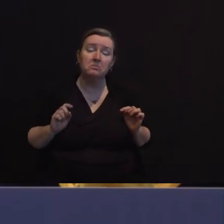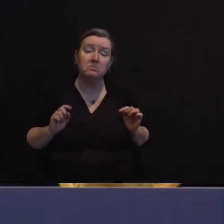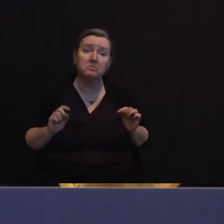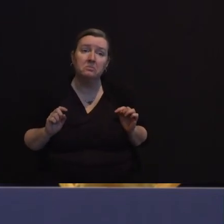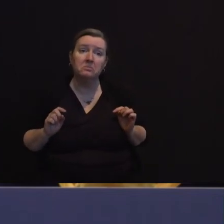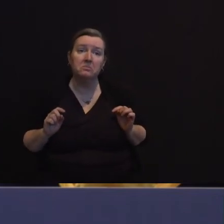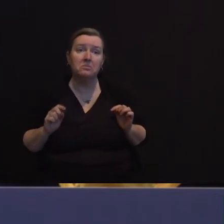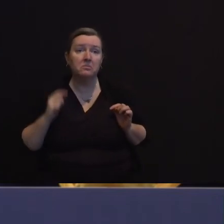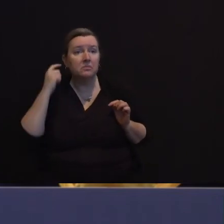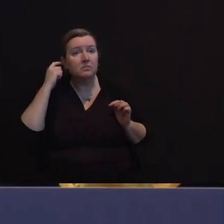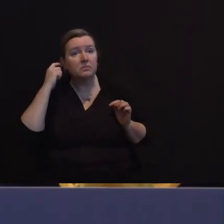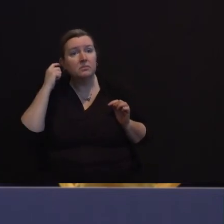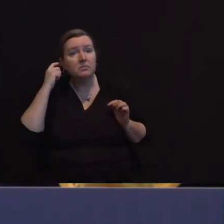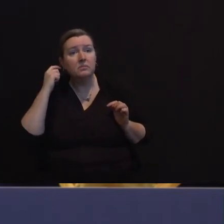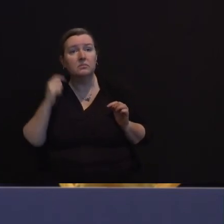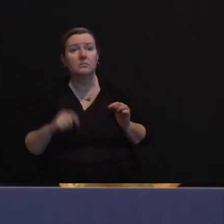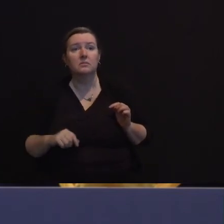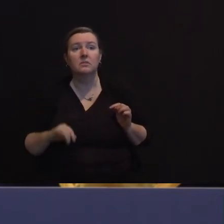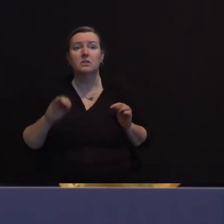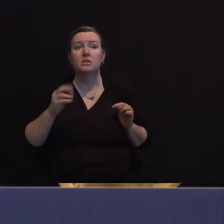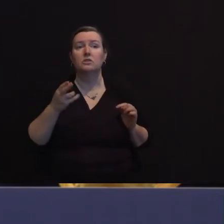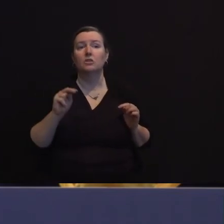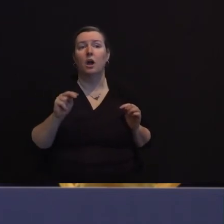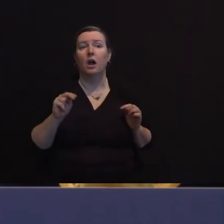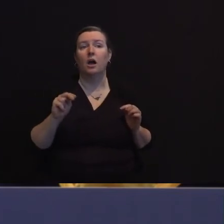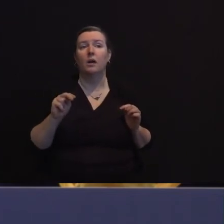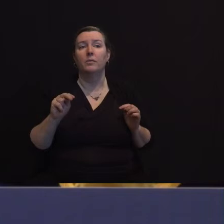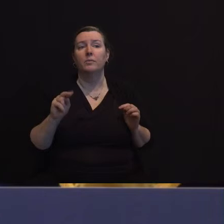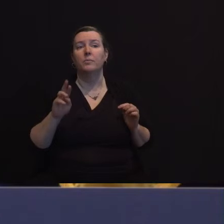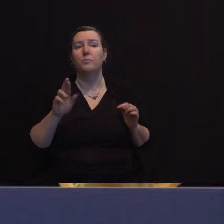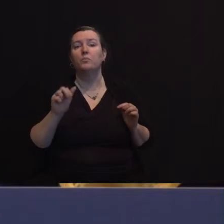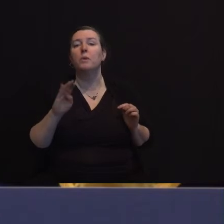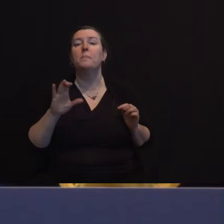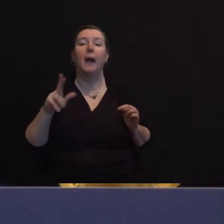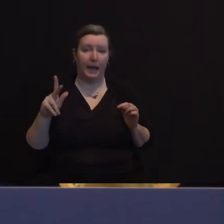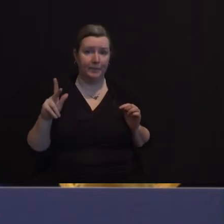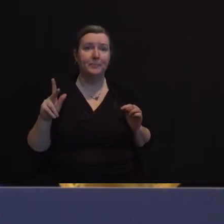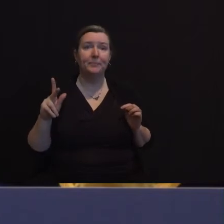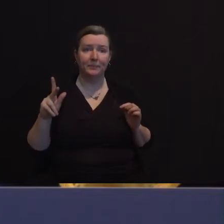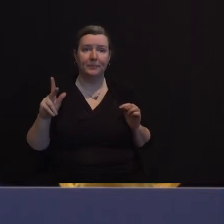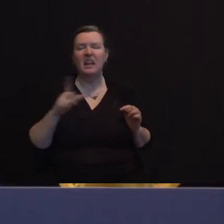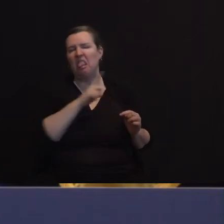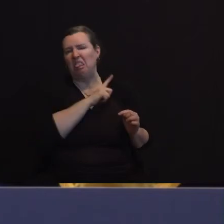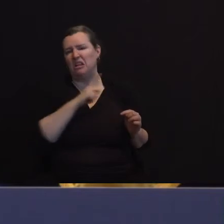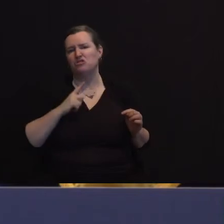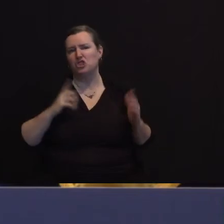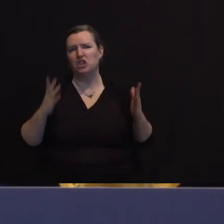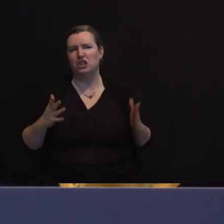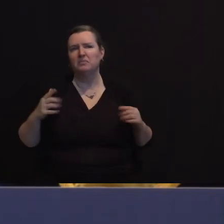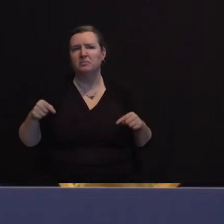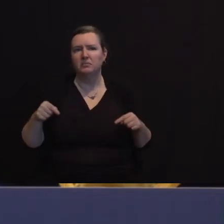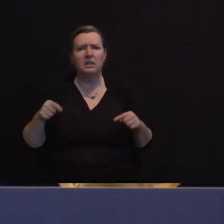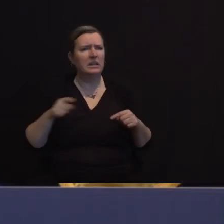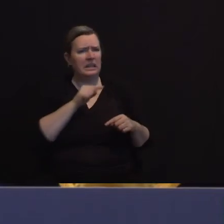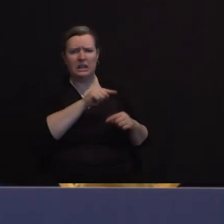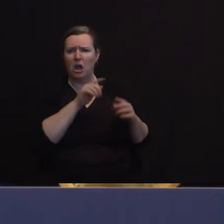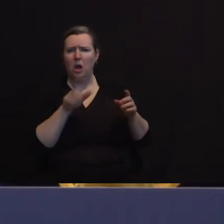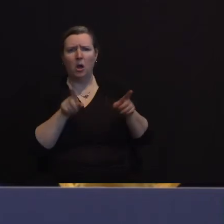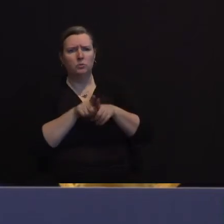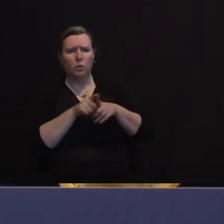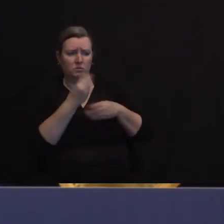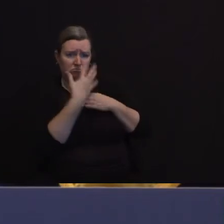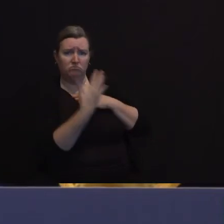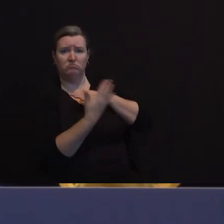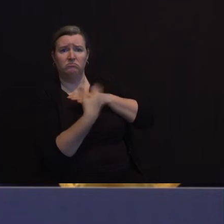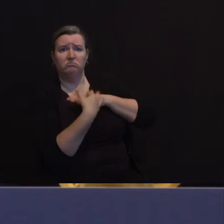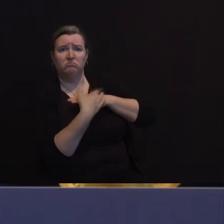John does not hesitate to come to me privately. He also raised the same thing. Our team is following up on a couple of the specifics that came up. I continue